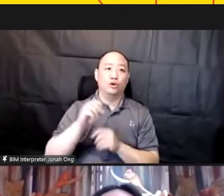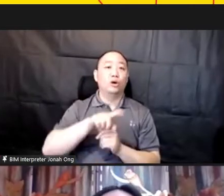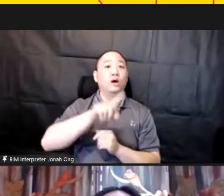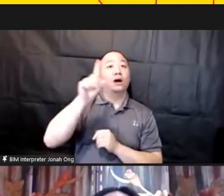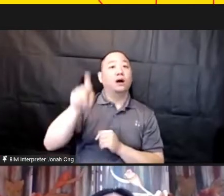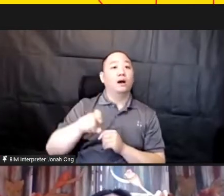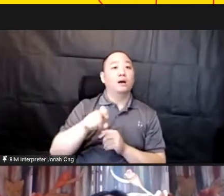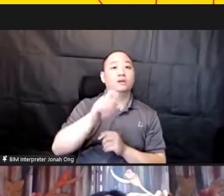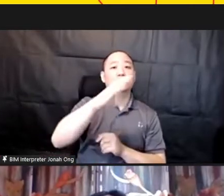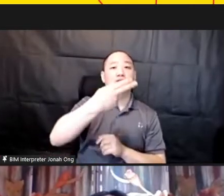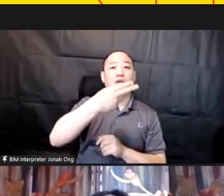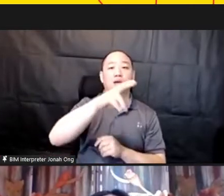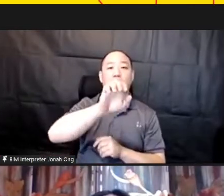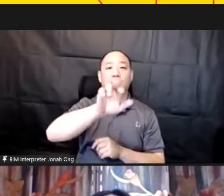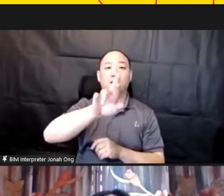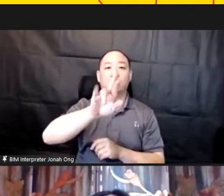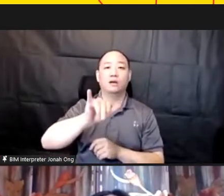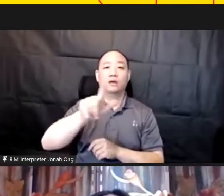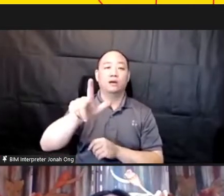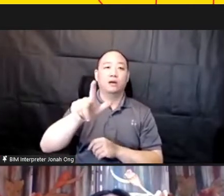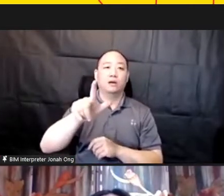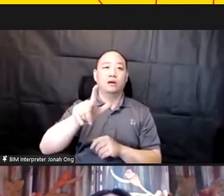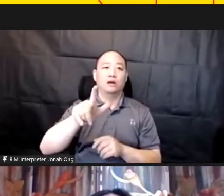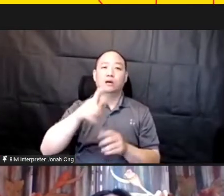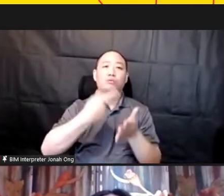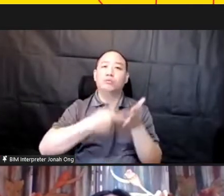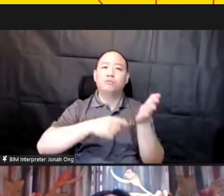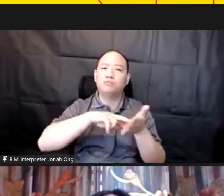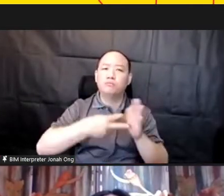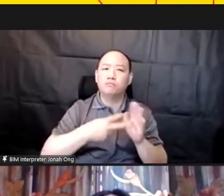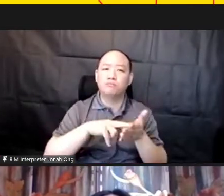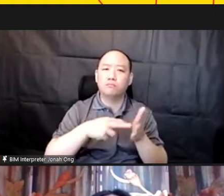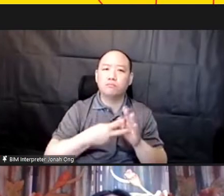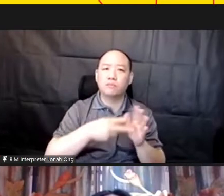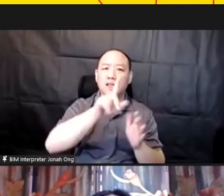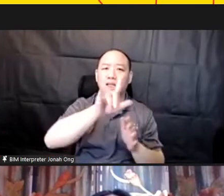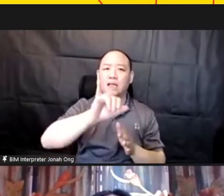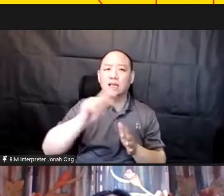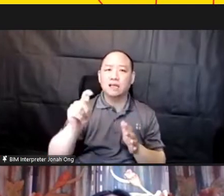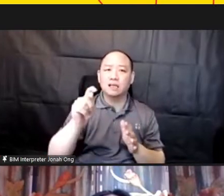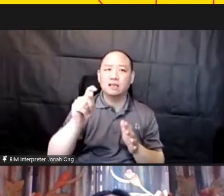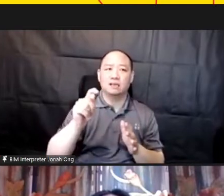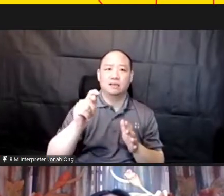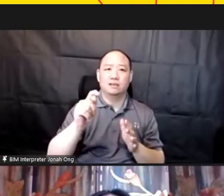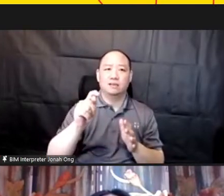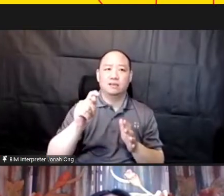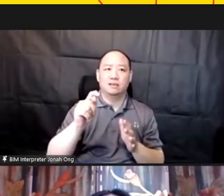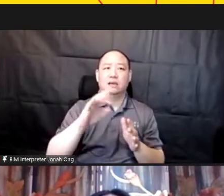meaning for literacy? How proficient do students need to be to consider literate?